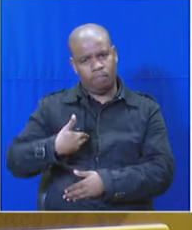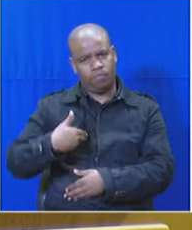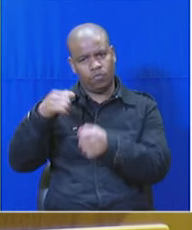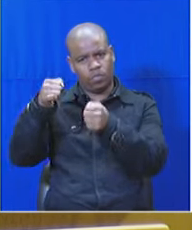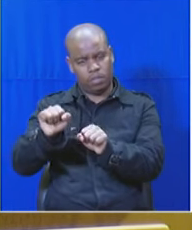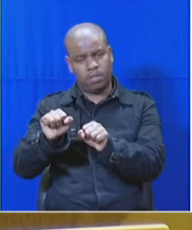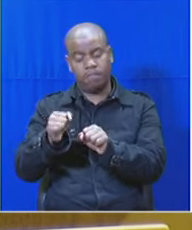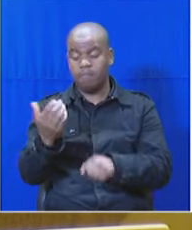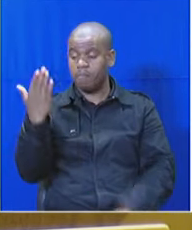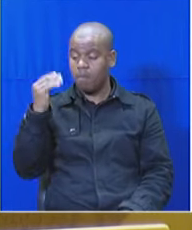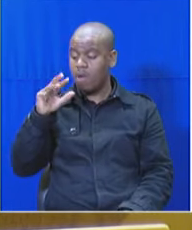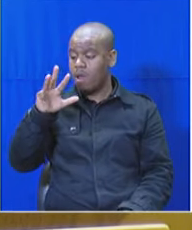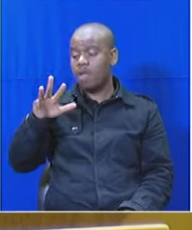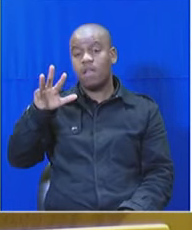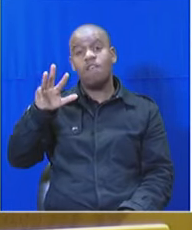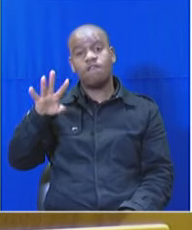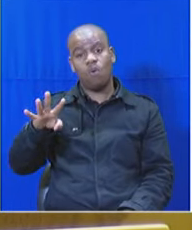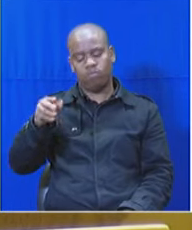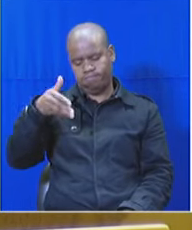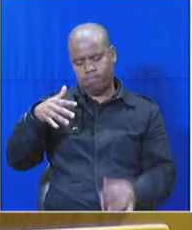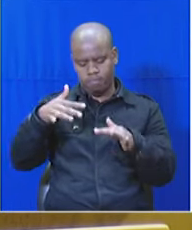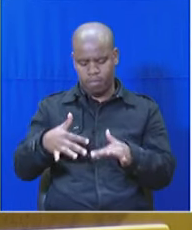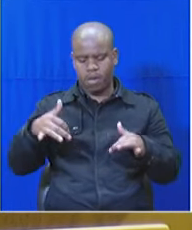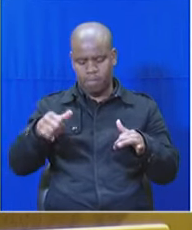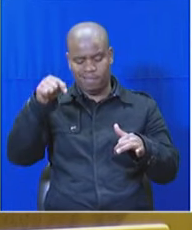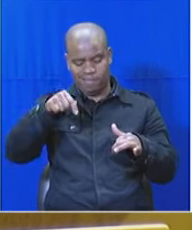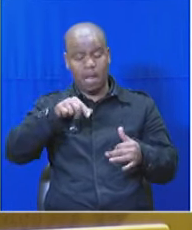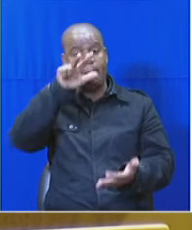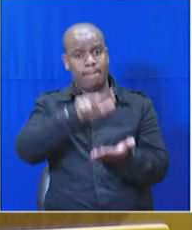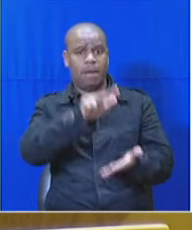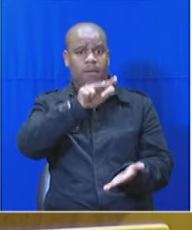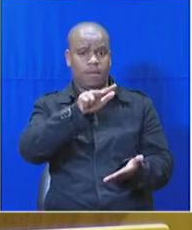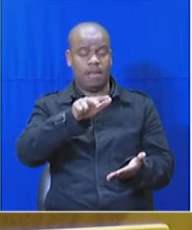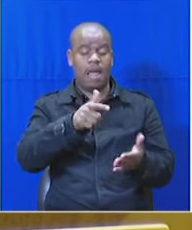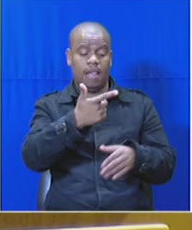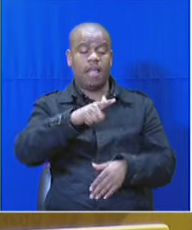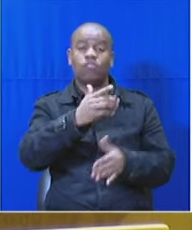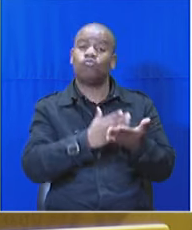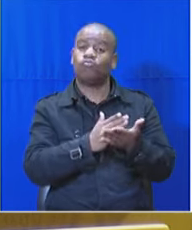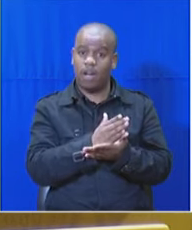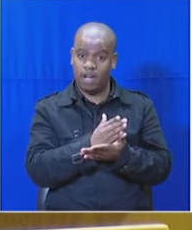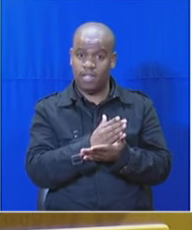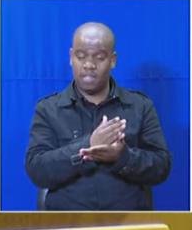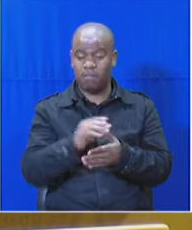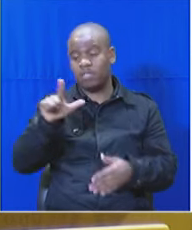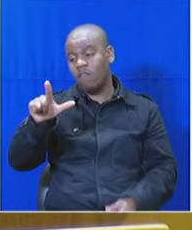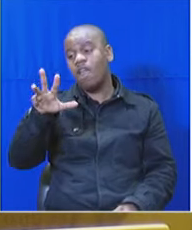in 1994, this very House passed the restitution of land rights, in terms of which